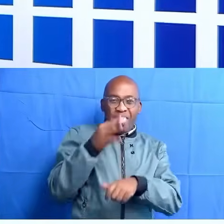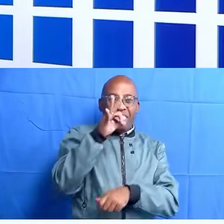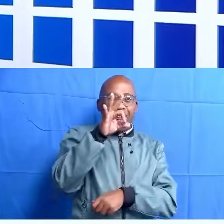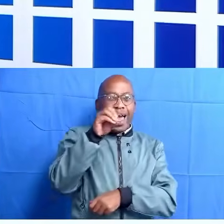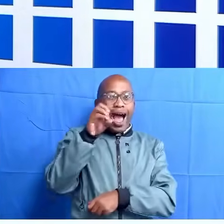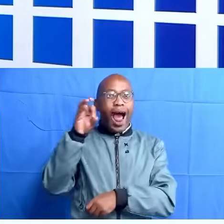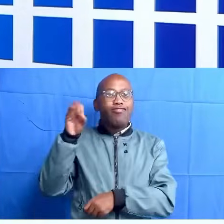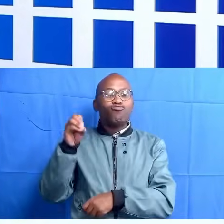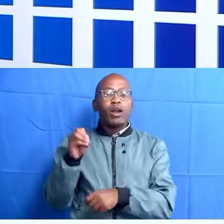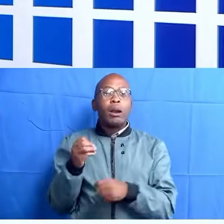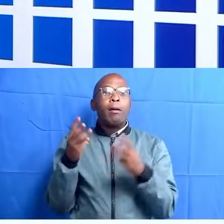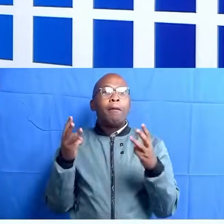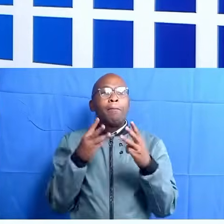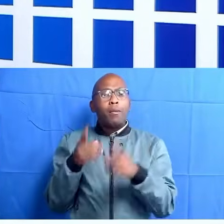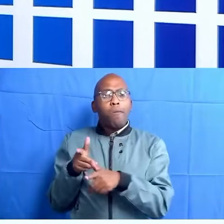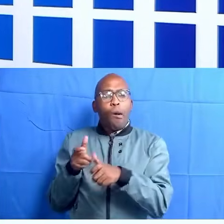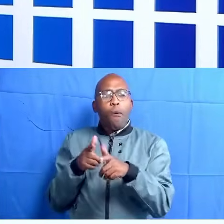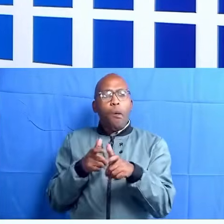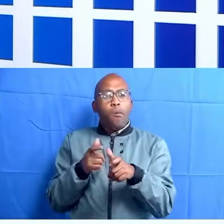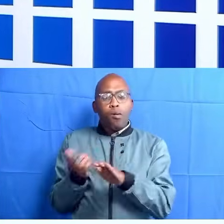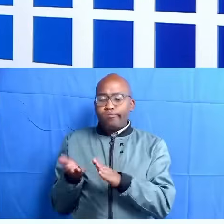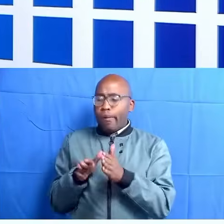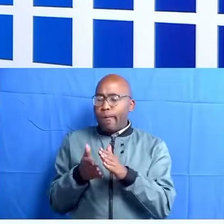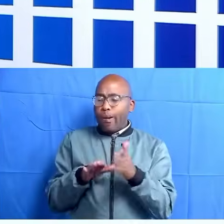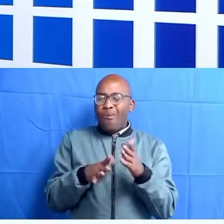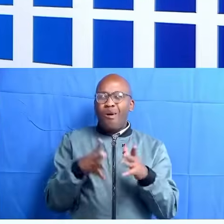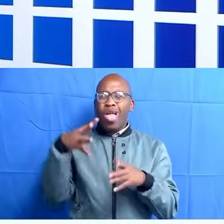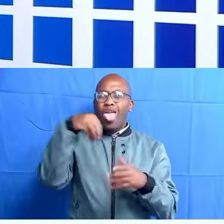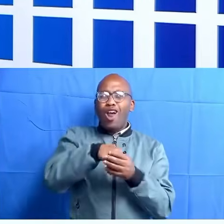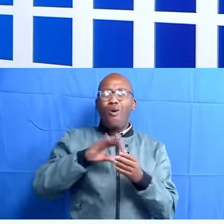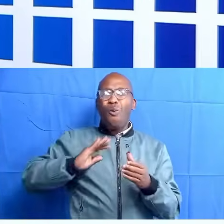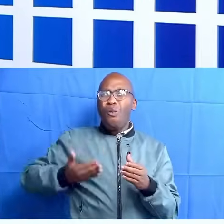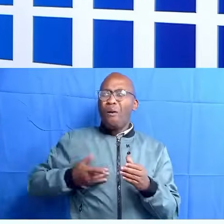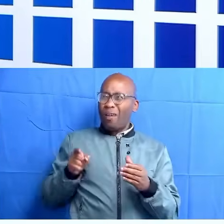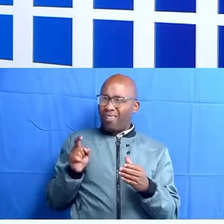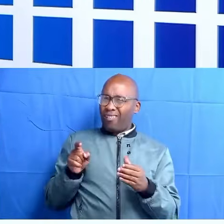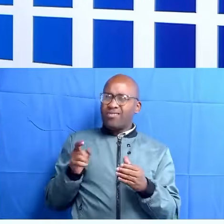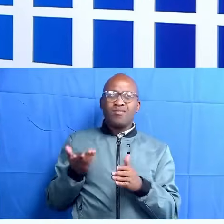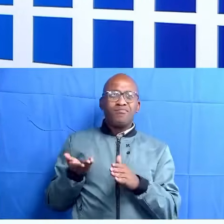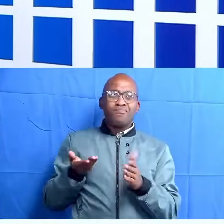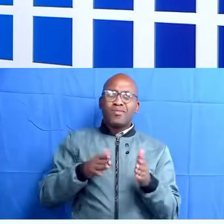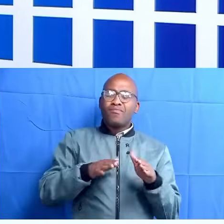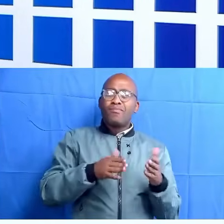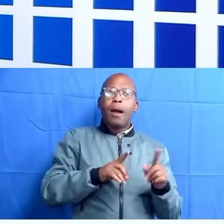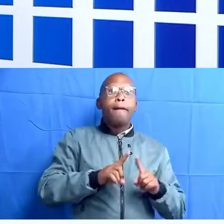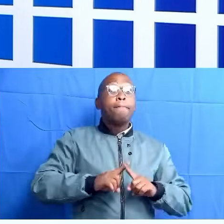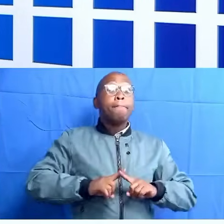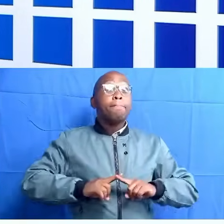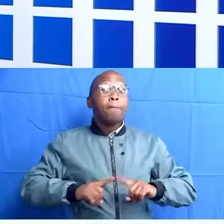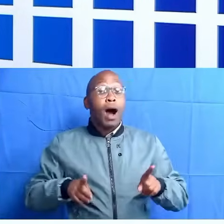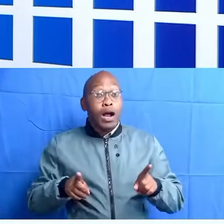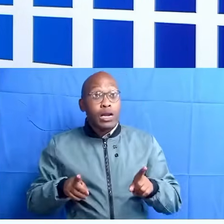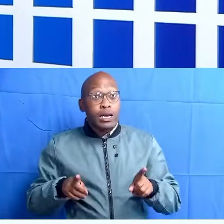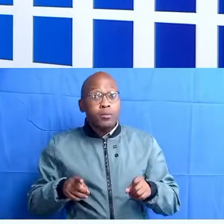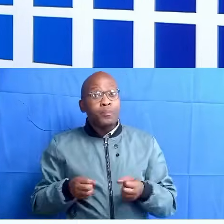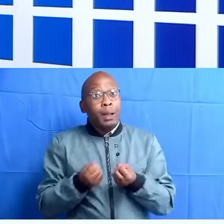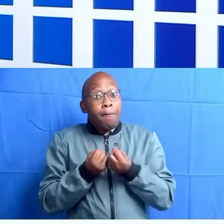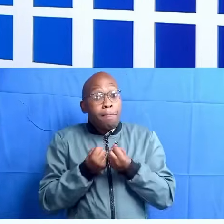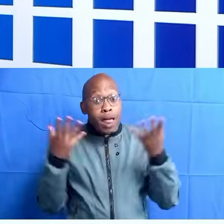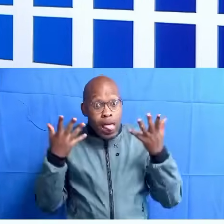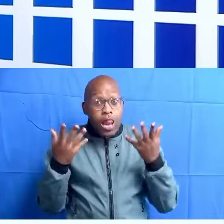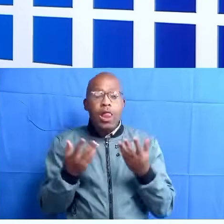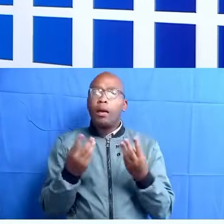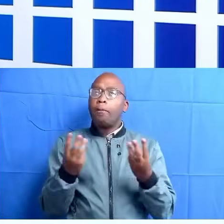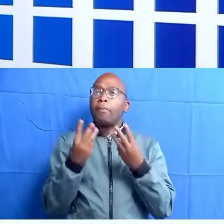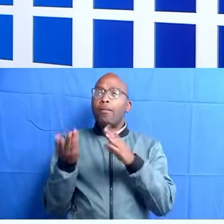people, including women. Unfortunately, after killing such number of people, it